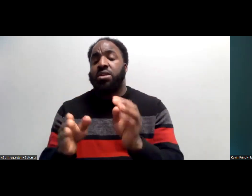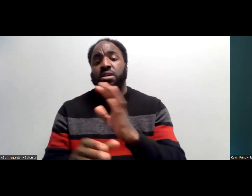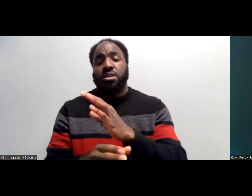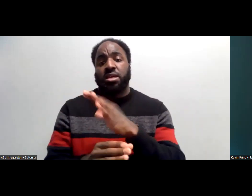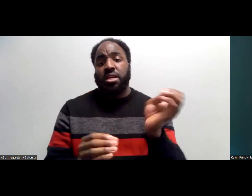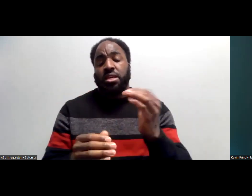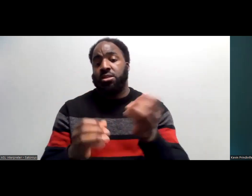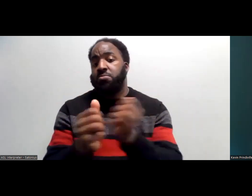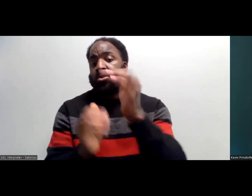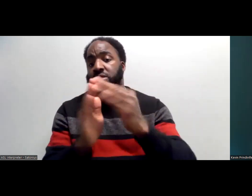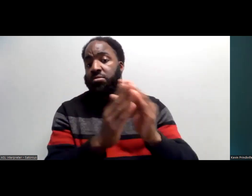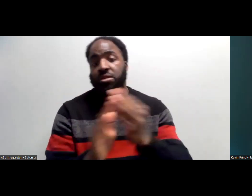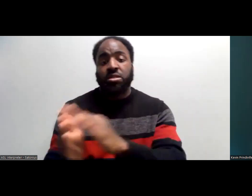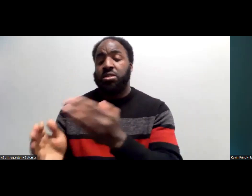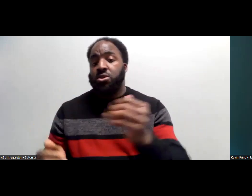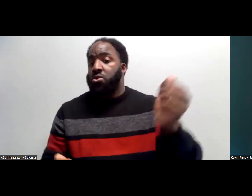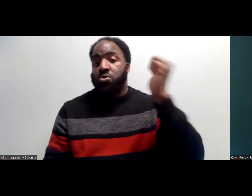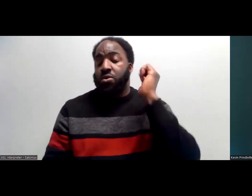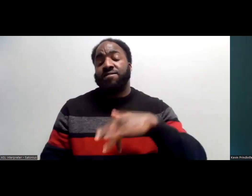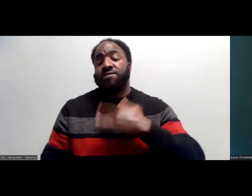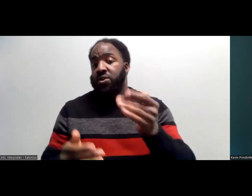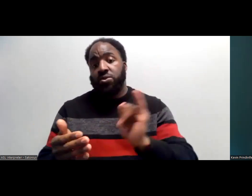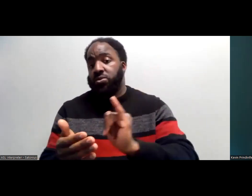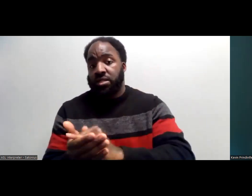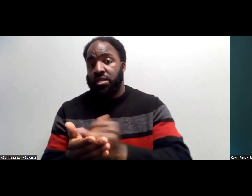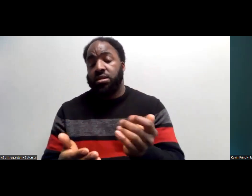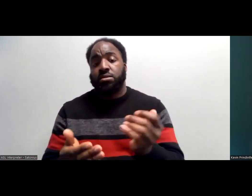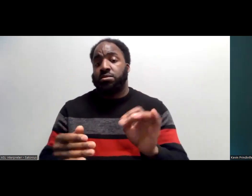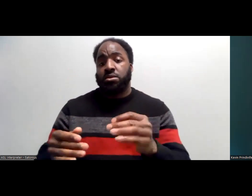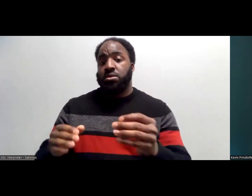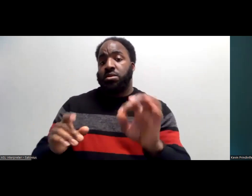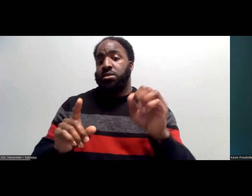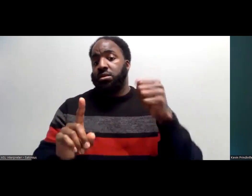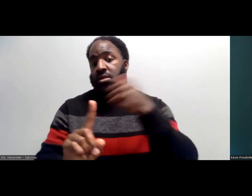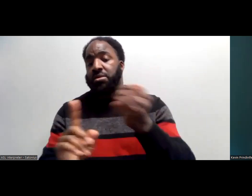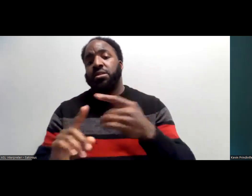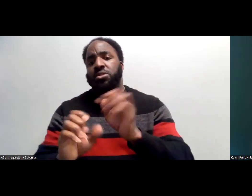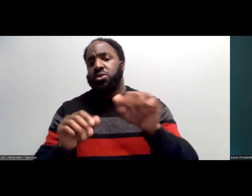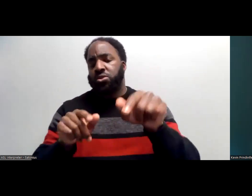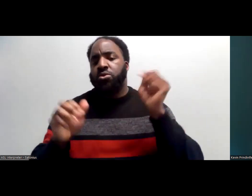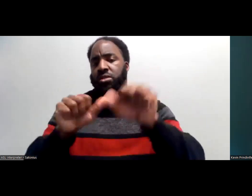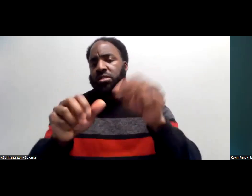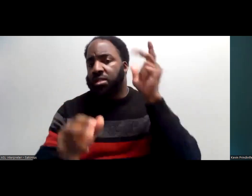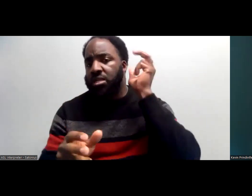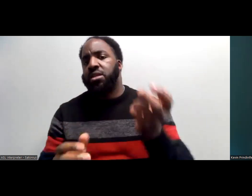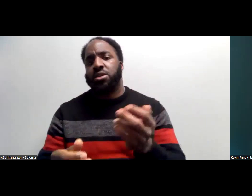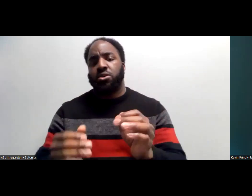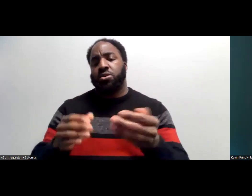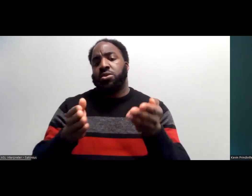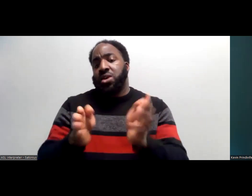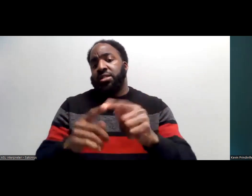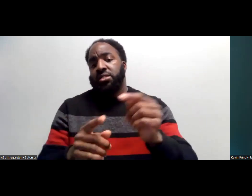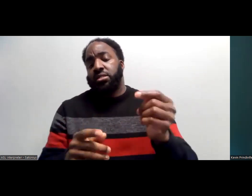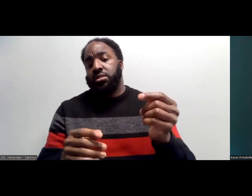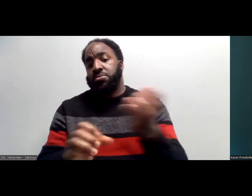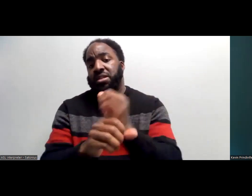the full effects of that shift. So you'll continue to hear from our community about ways and needs to make investments even in a tight